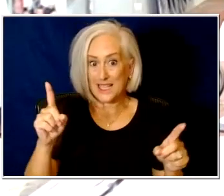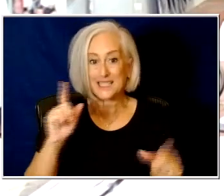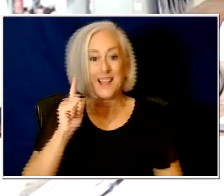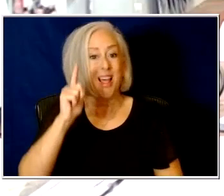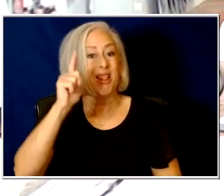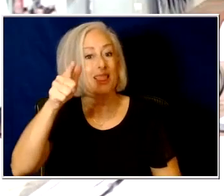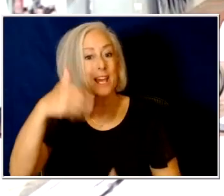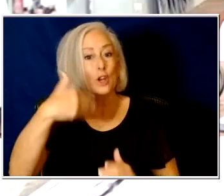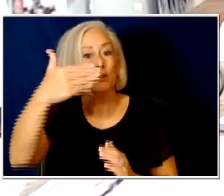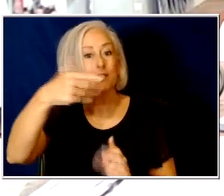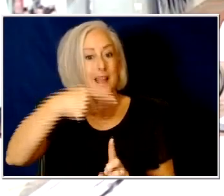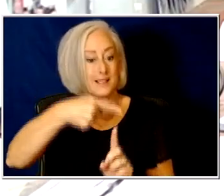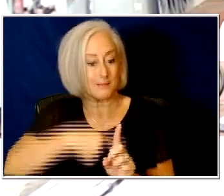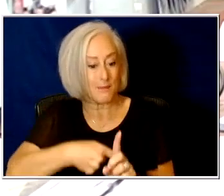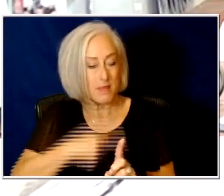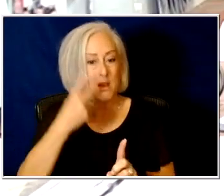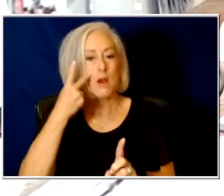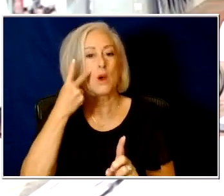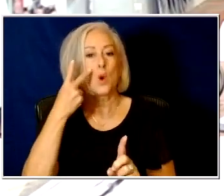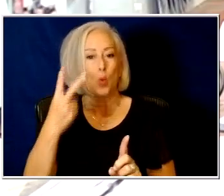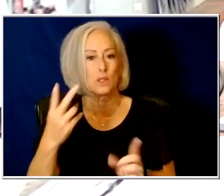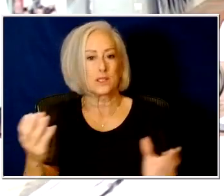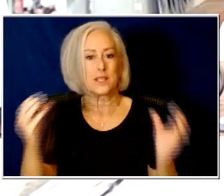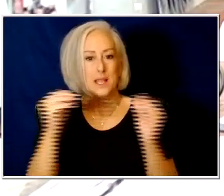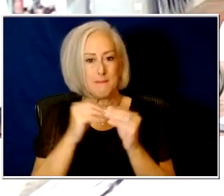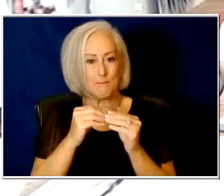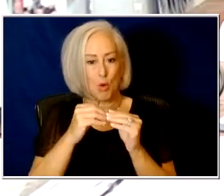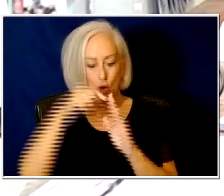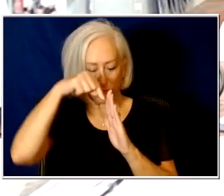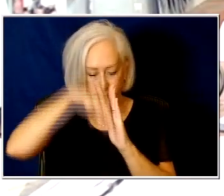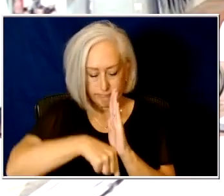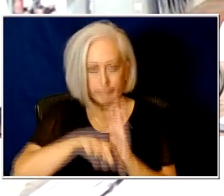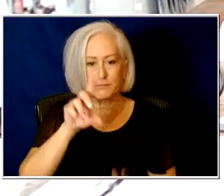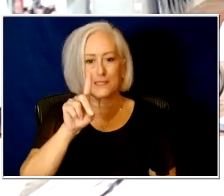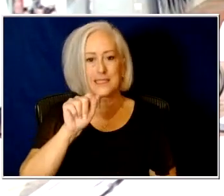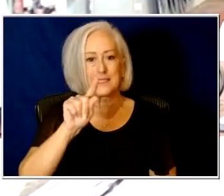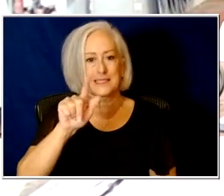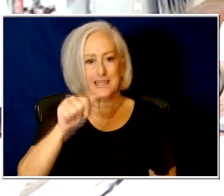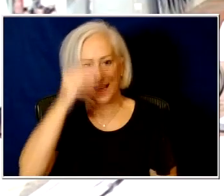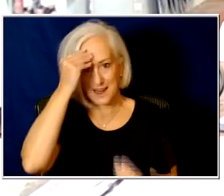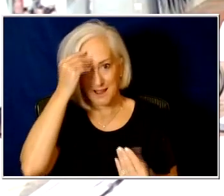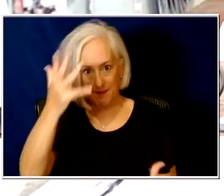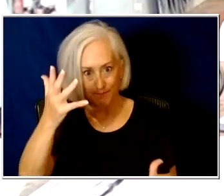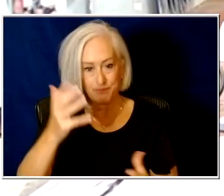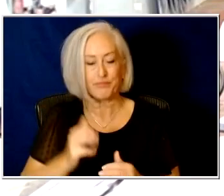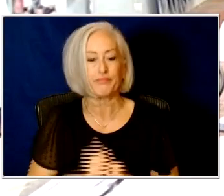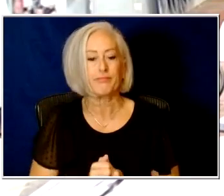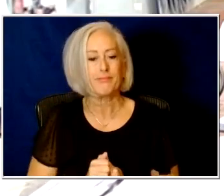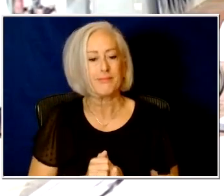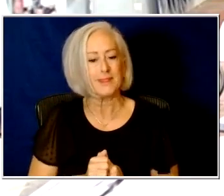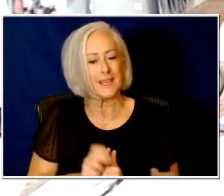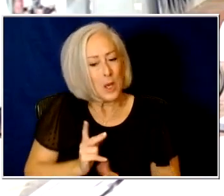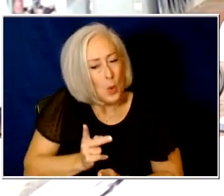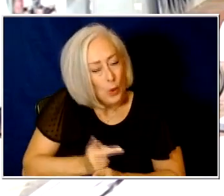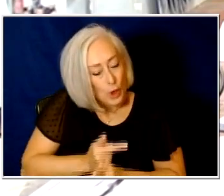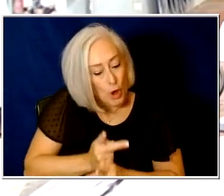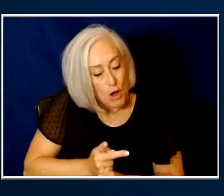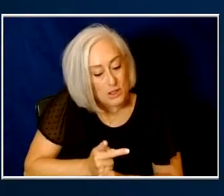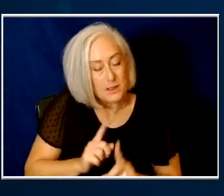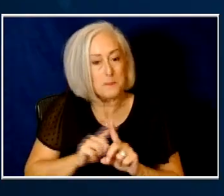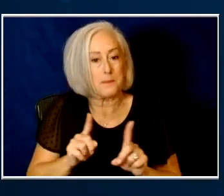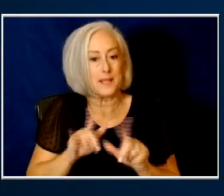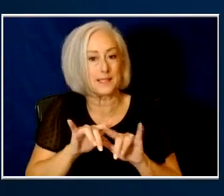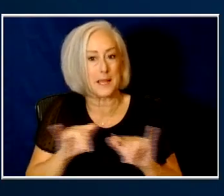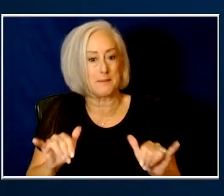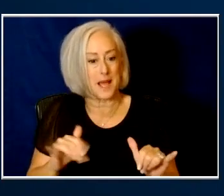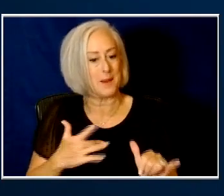see much fuller sort of data set and release of the data. But so we're cautious, but we're encouraged. You